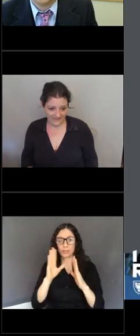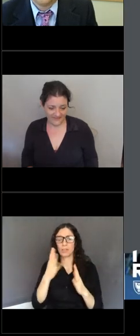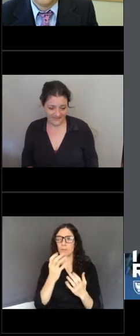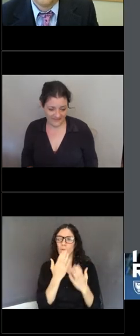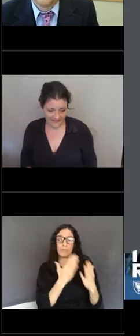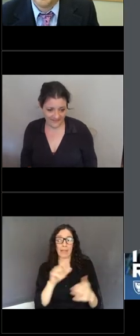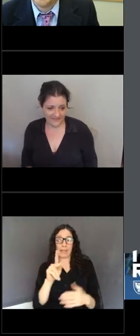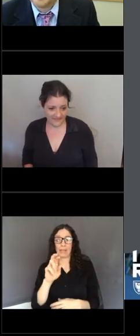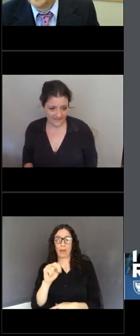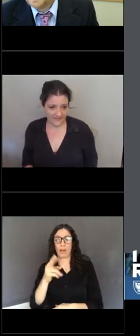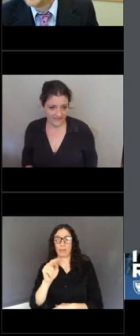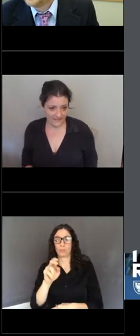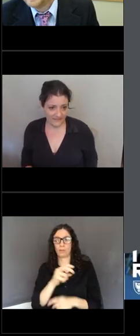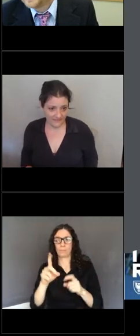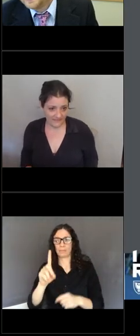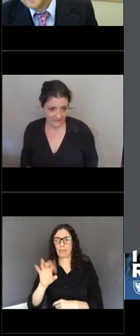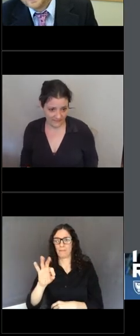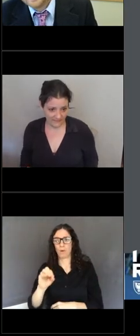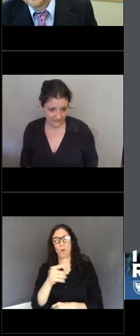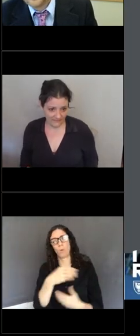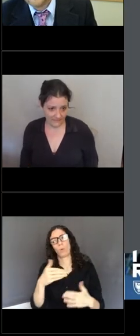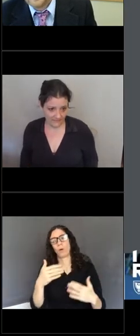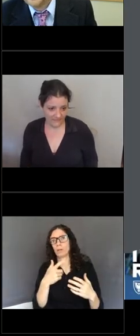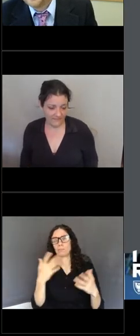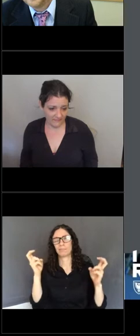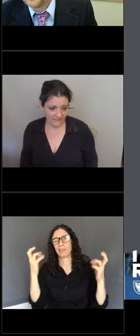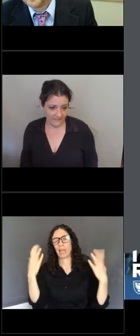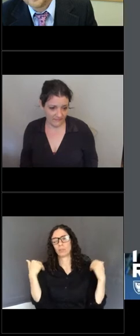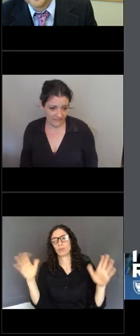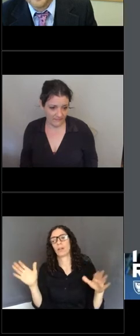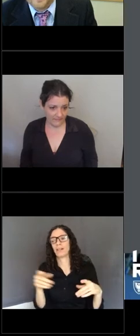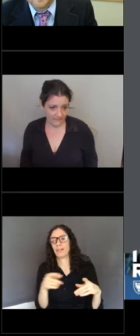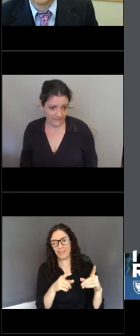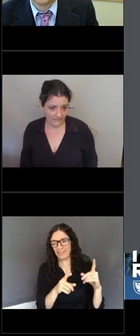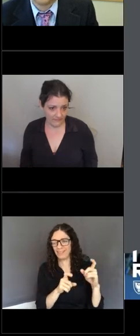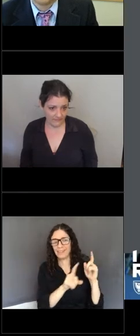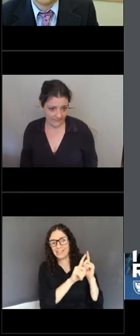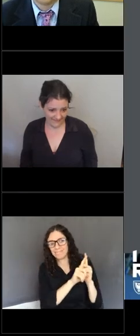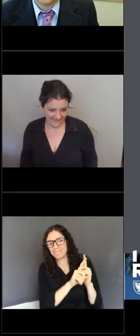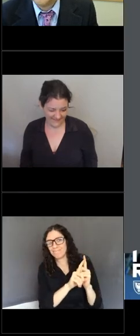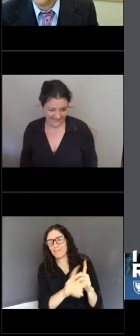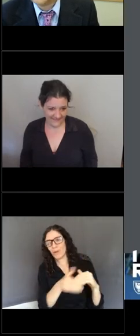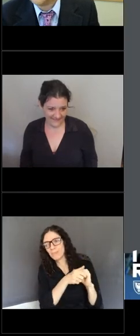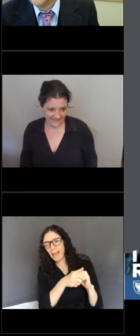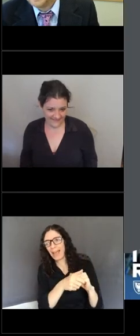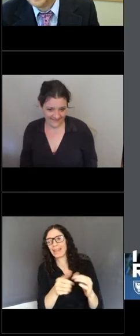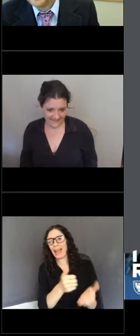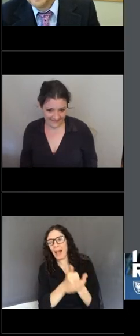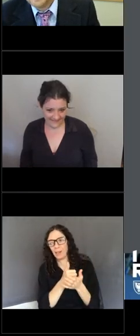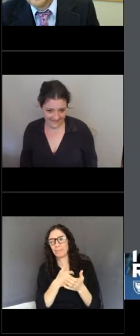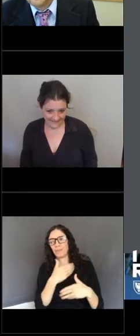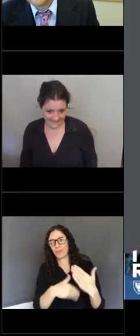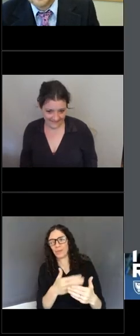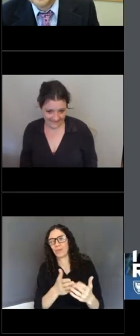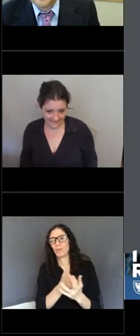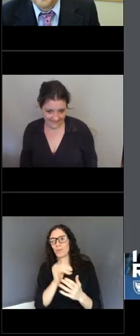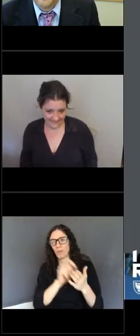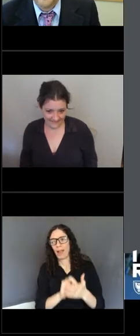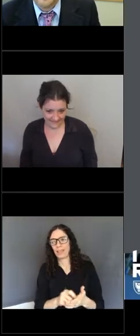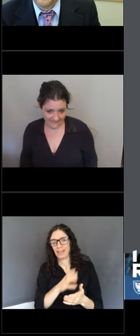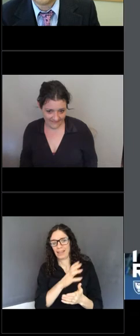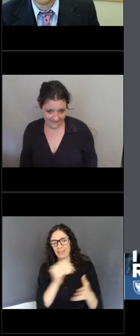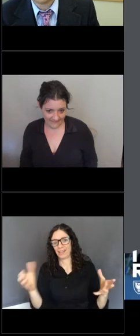the GFO, who has been an absolute angel in holding my hand and going through a lot of the writing and this information. I'd like to